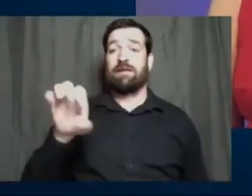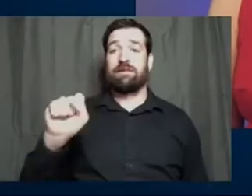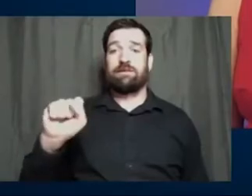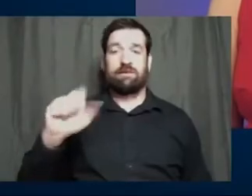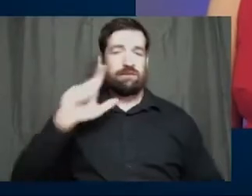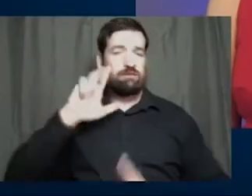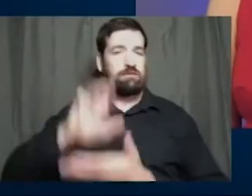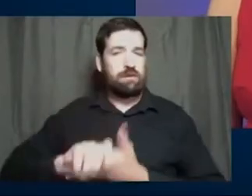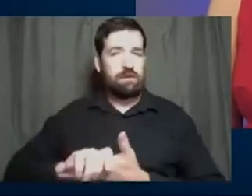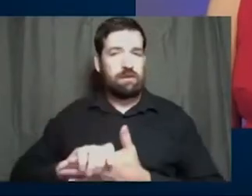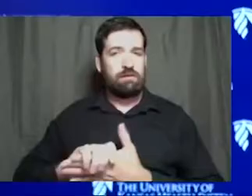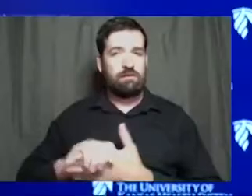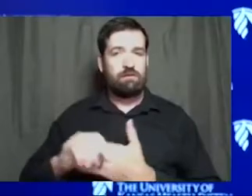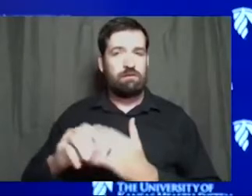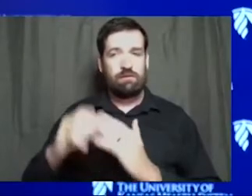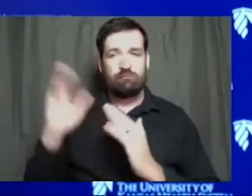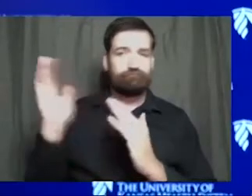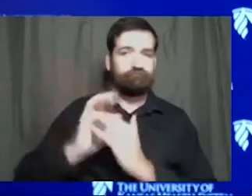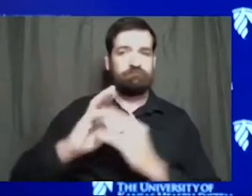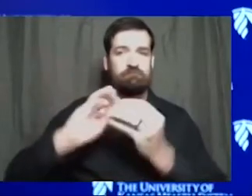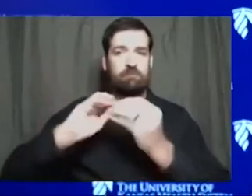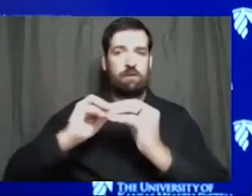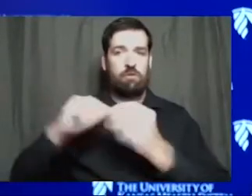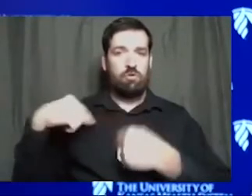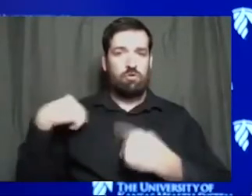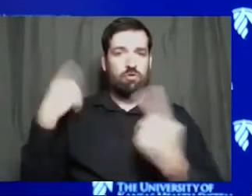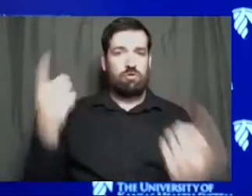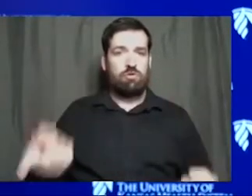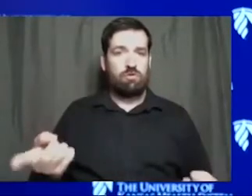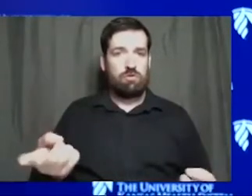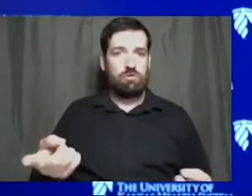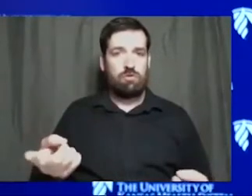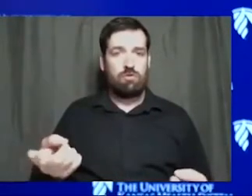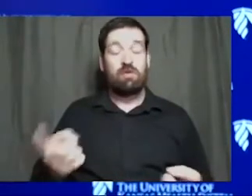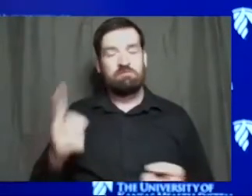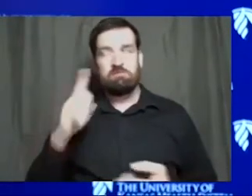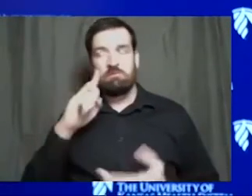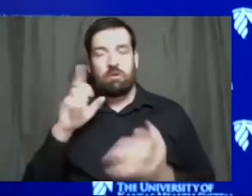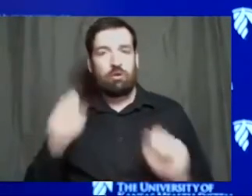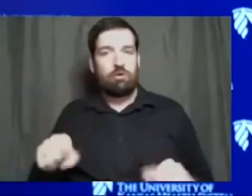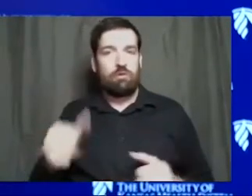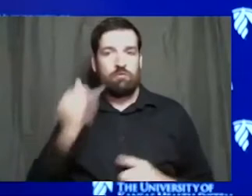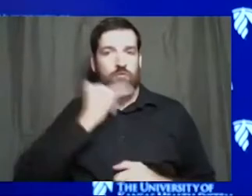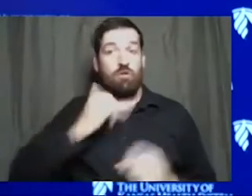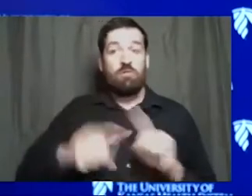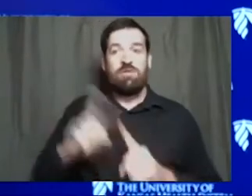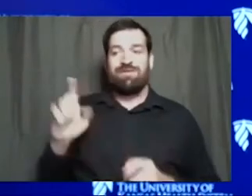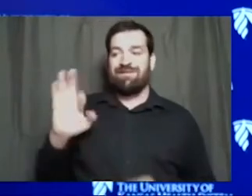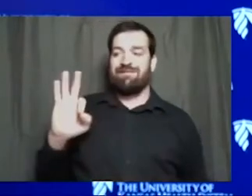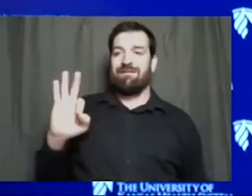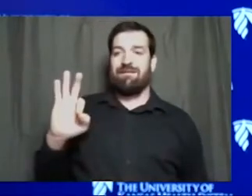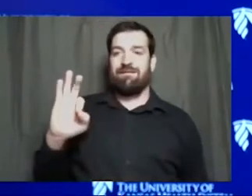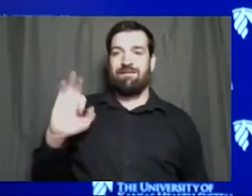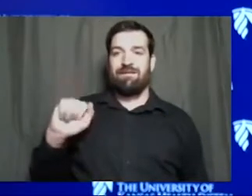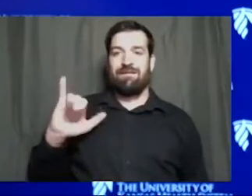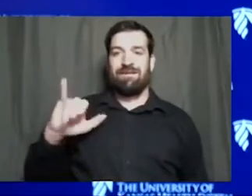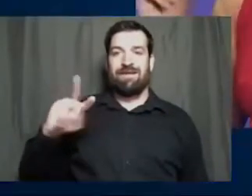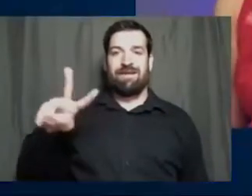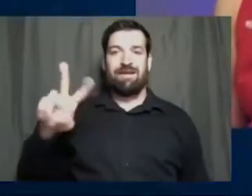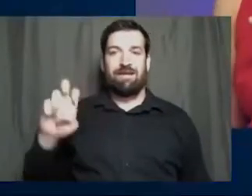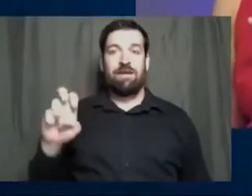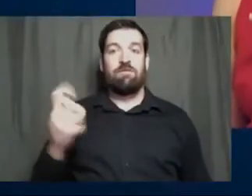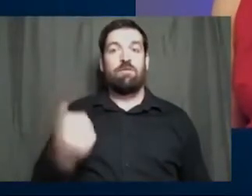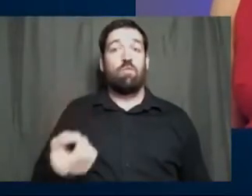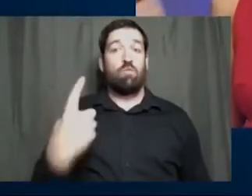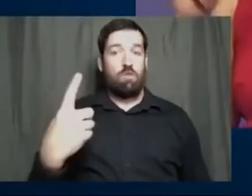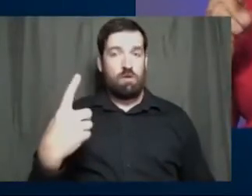I remember since the pandemic. Could be wrong, but they have 9 active infections with 1 intubated as well. All right, we'll talk with